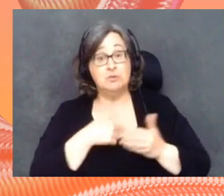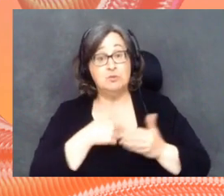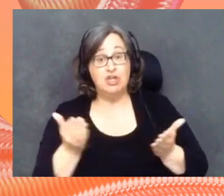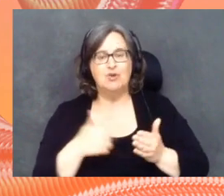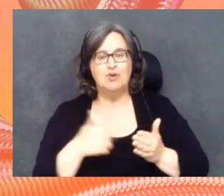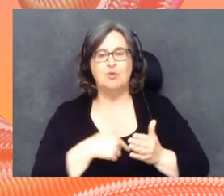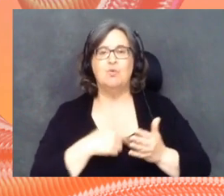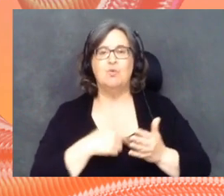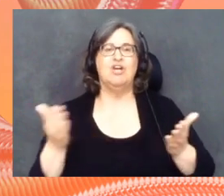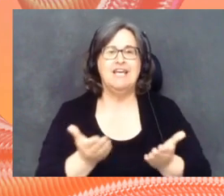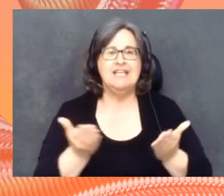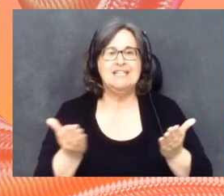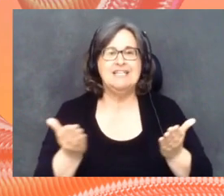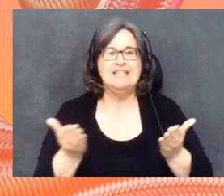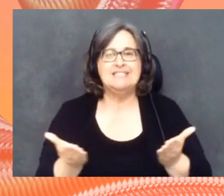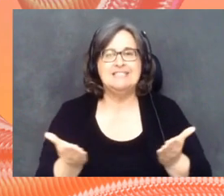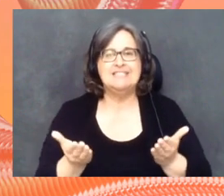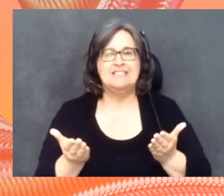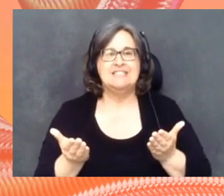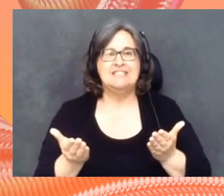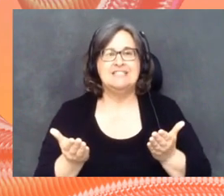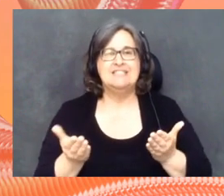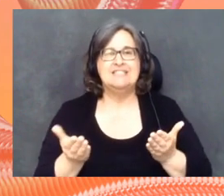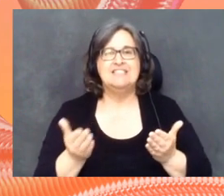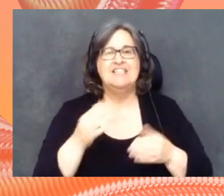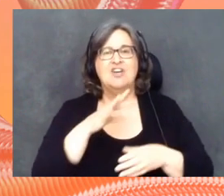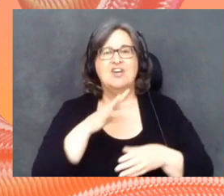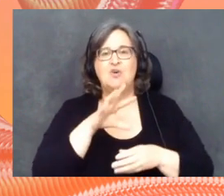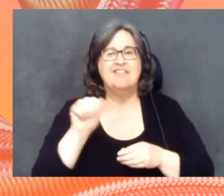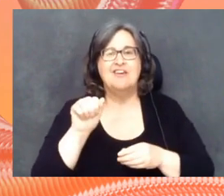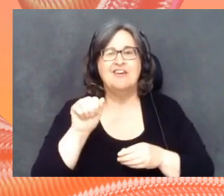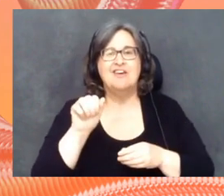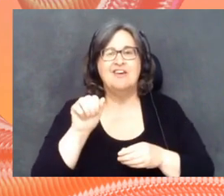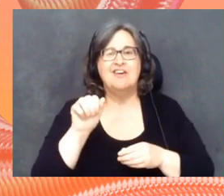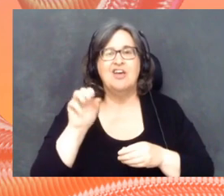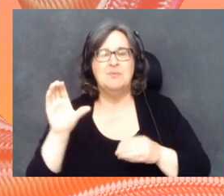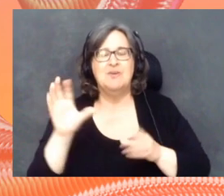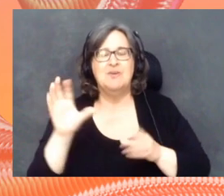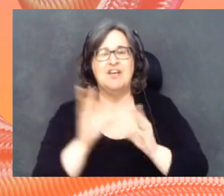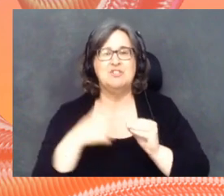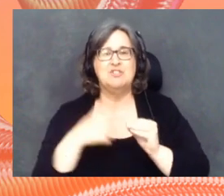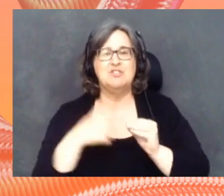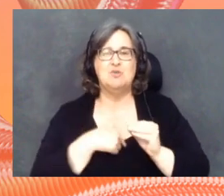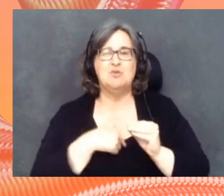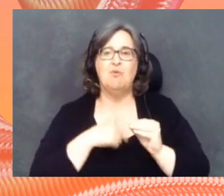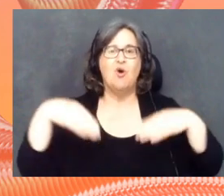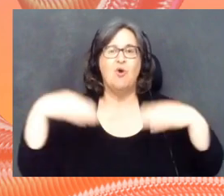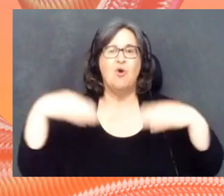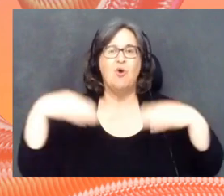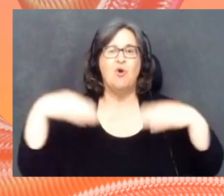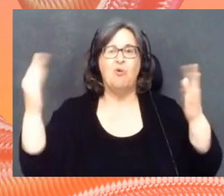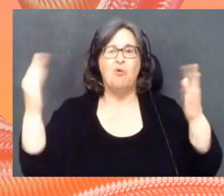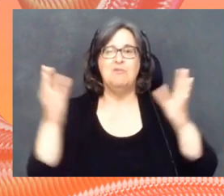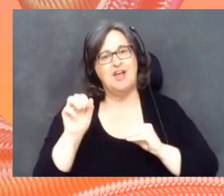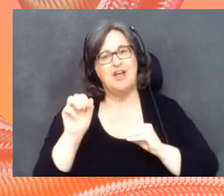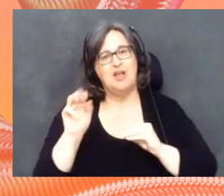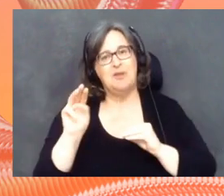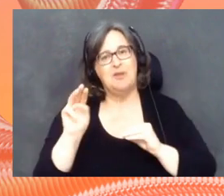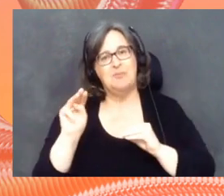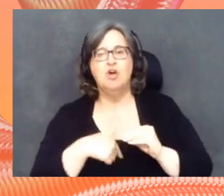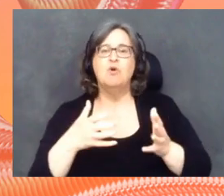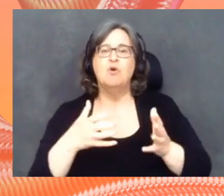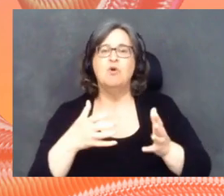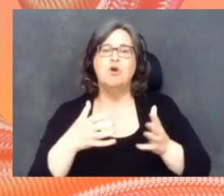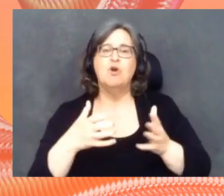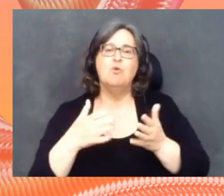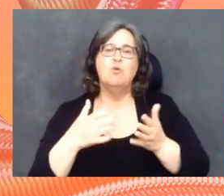because we're here inside the Allied Media Conference, opening the Allied Media Conference, if we can talk about the Allied Media